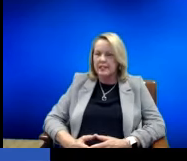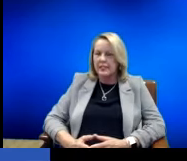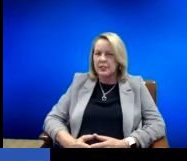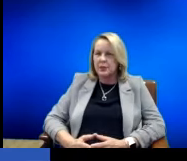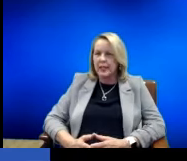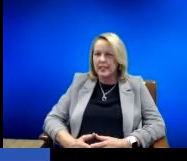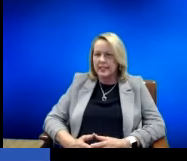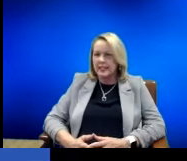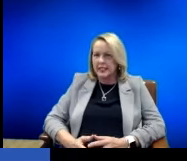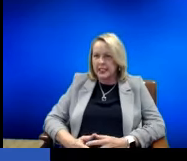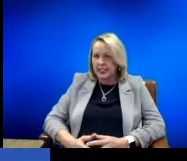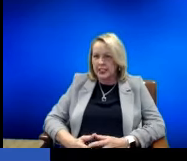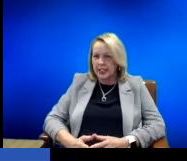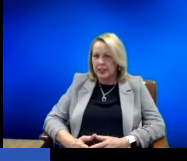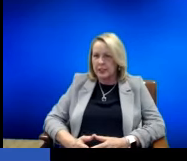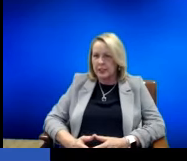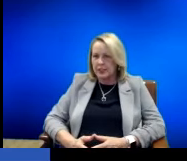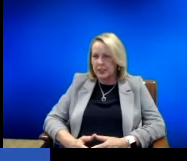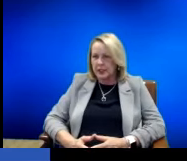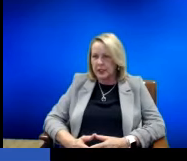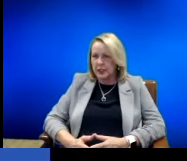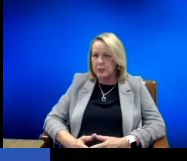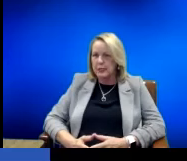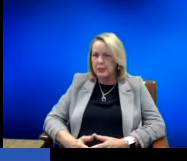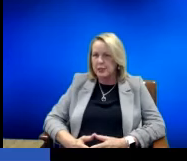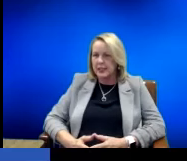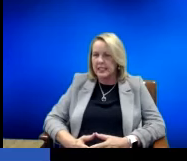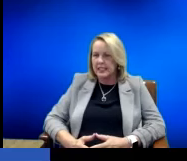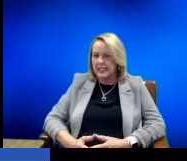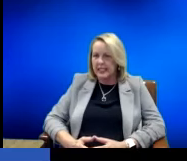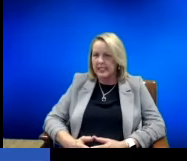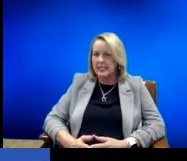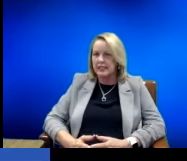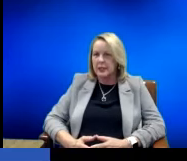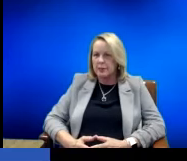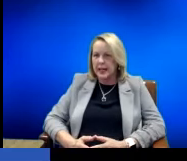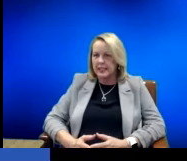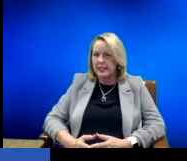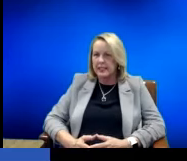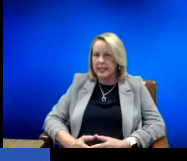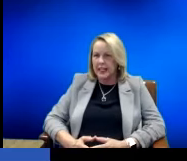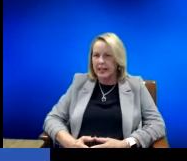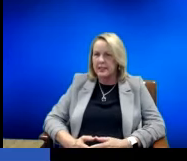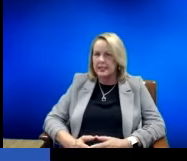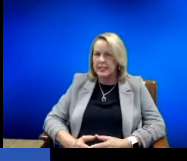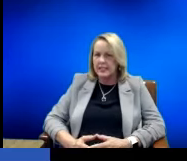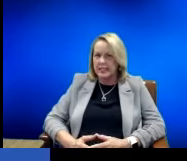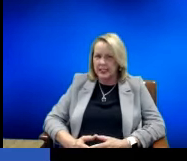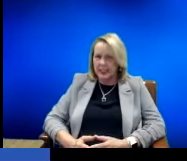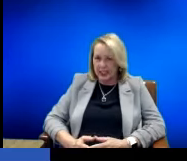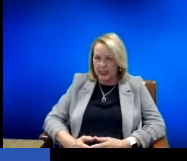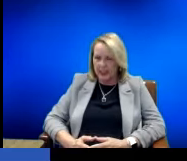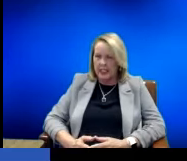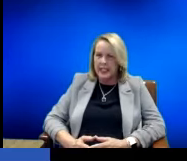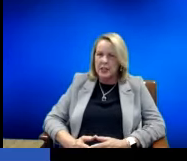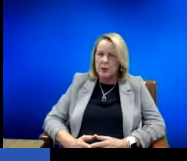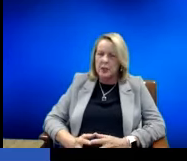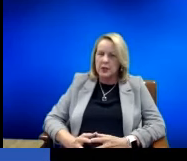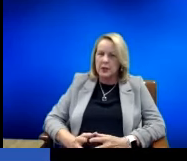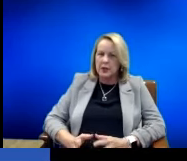the individual has a condition on the Social Security Administration's list of compassionate allowances